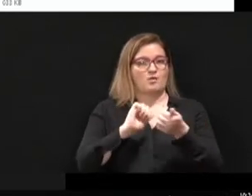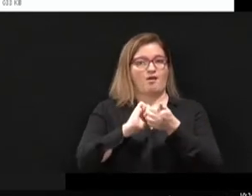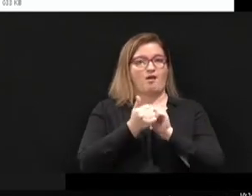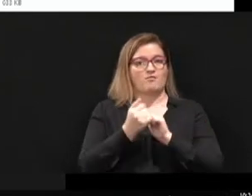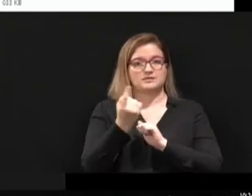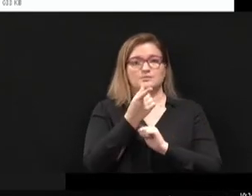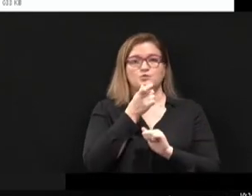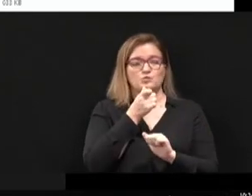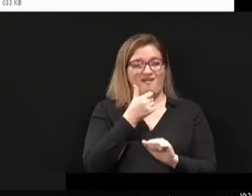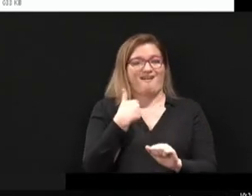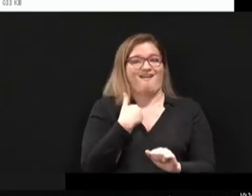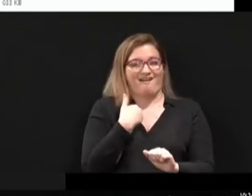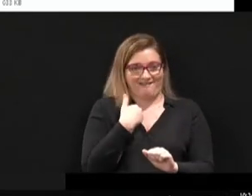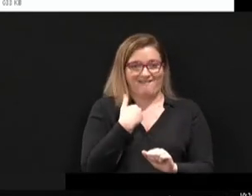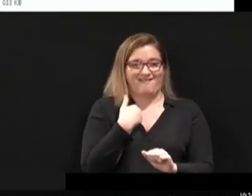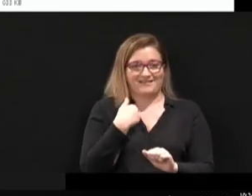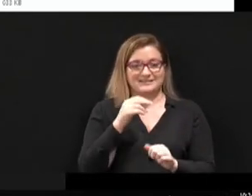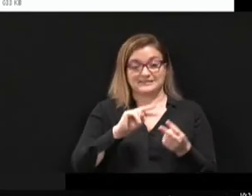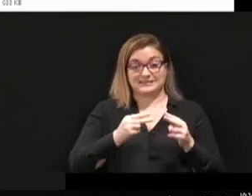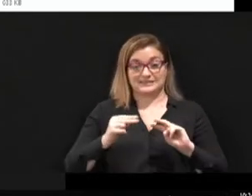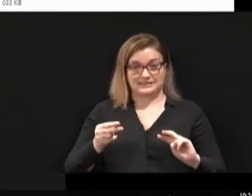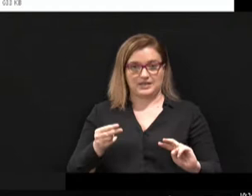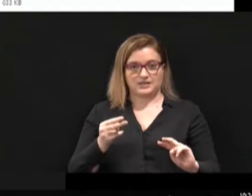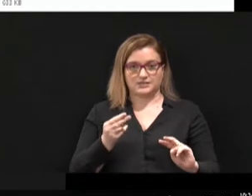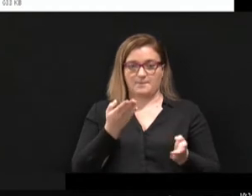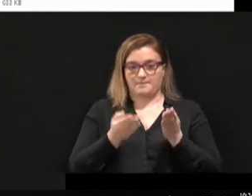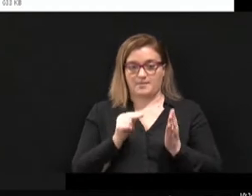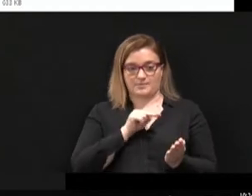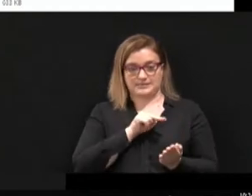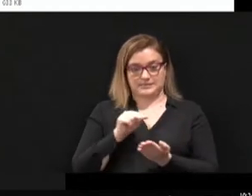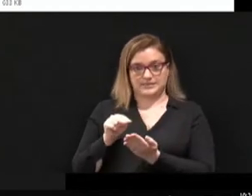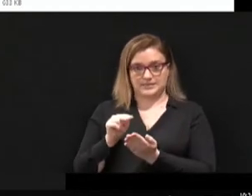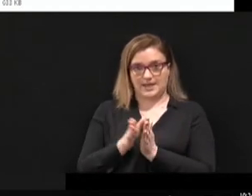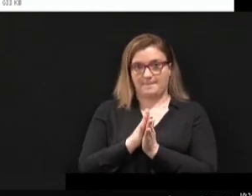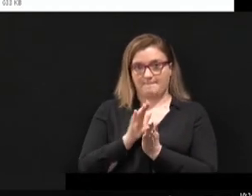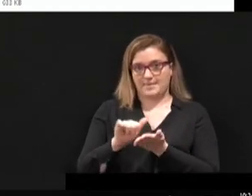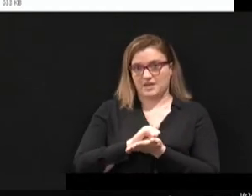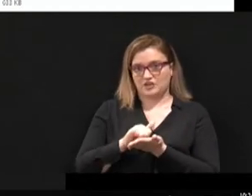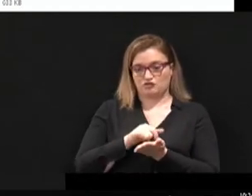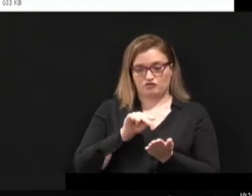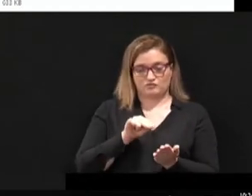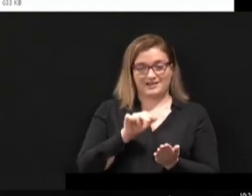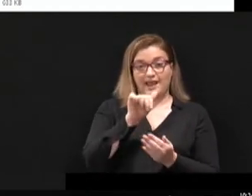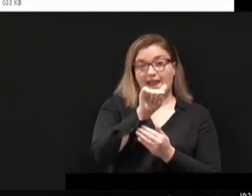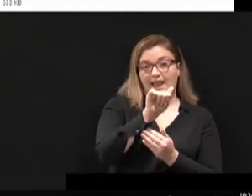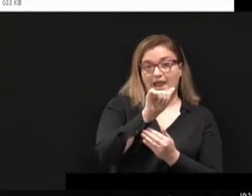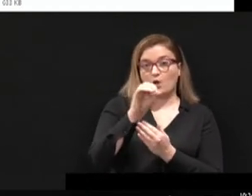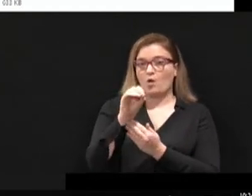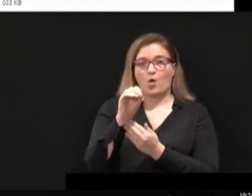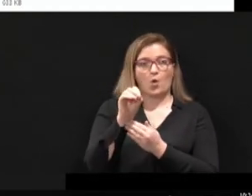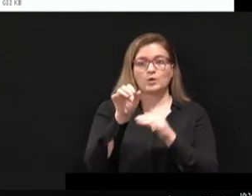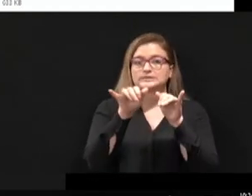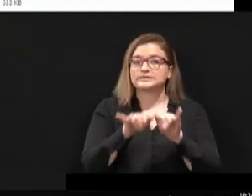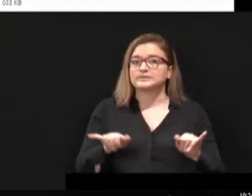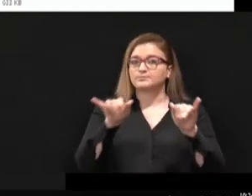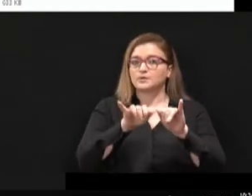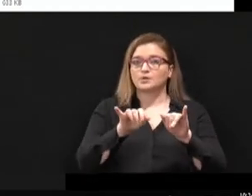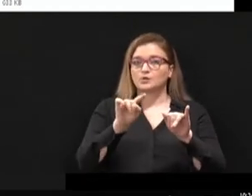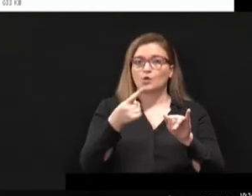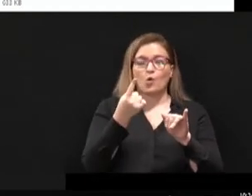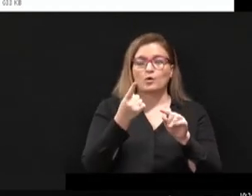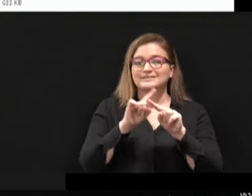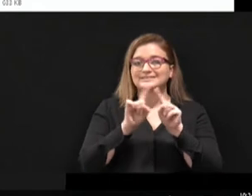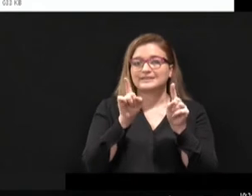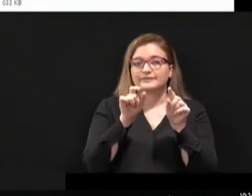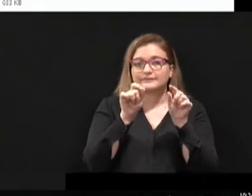see it. If you see the O there for she had, an A and an O are very similar. The only difference is the A has